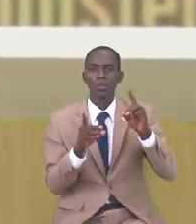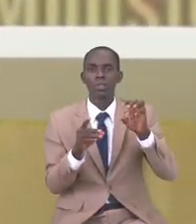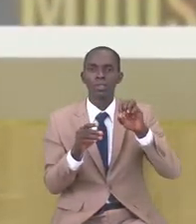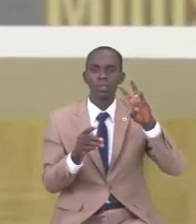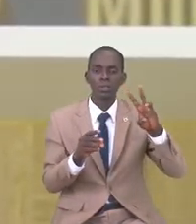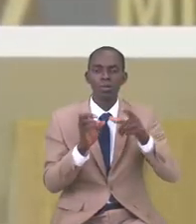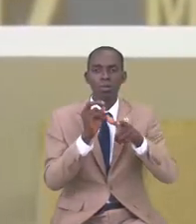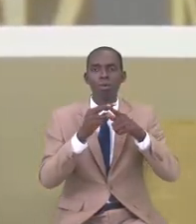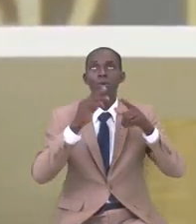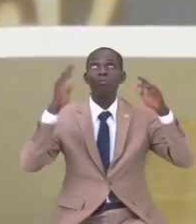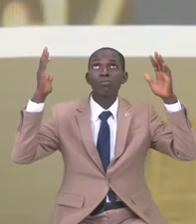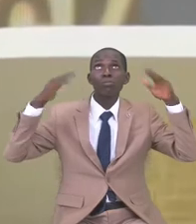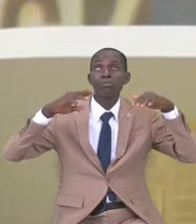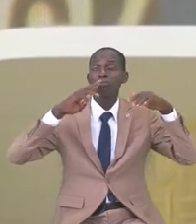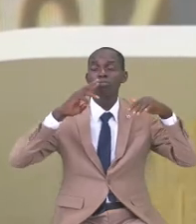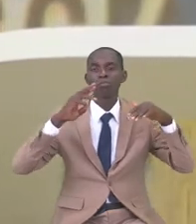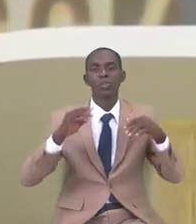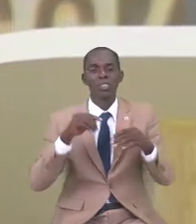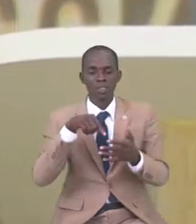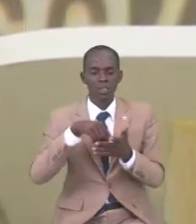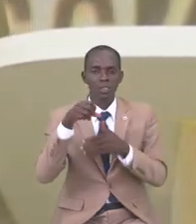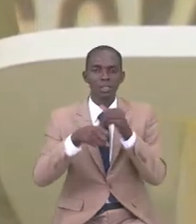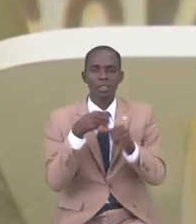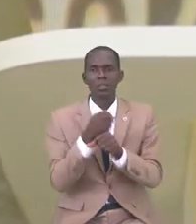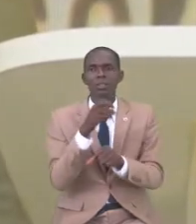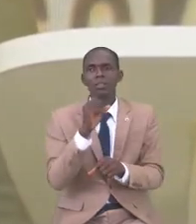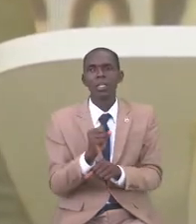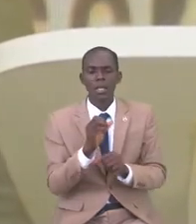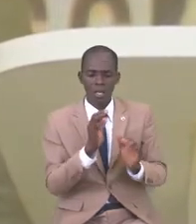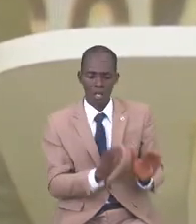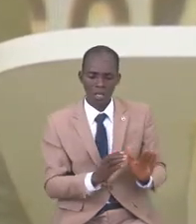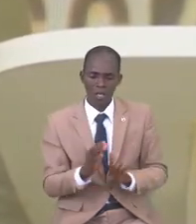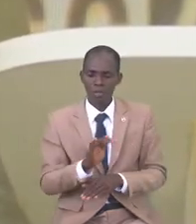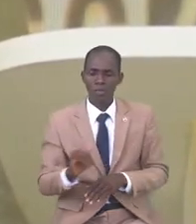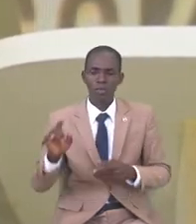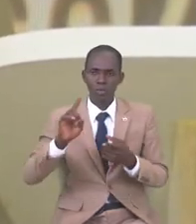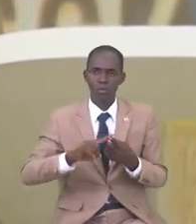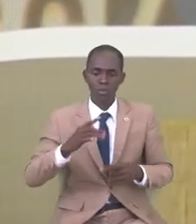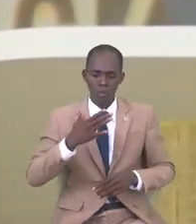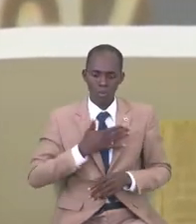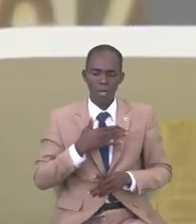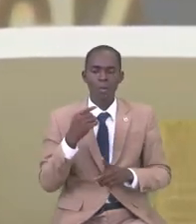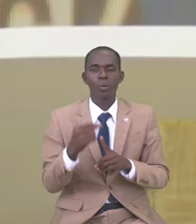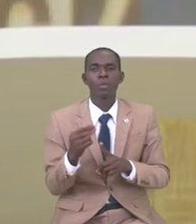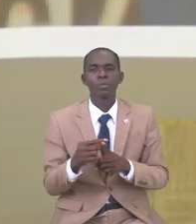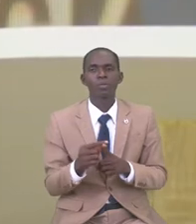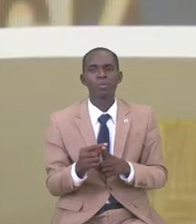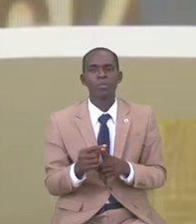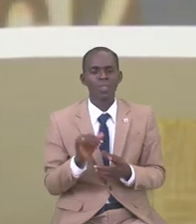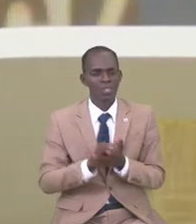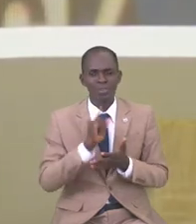rain these years according to my word. That's